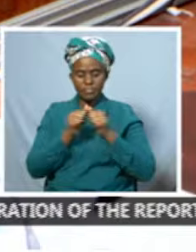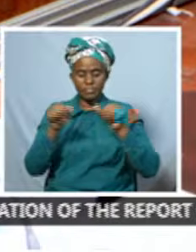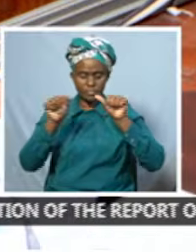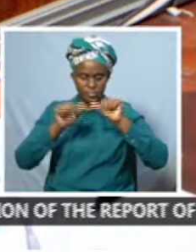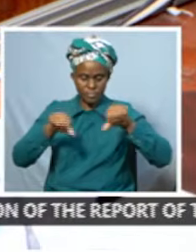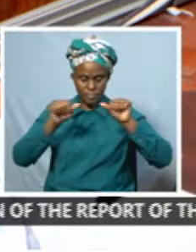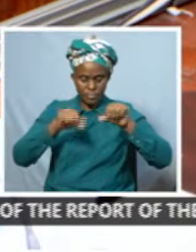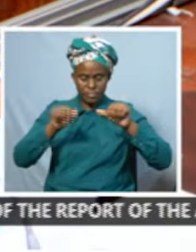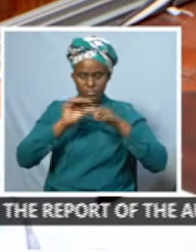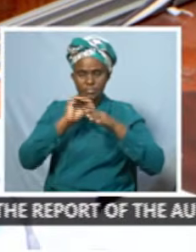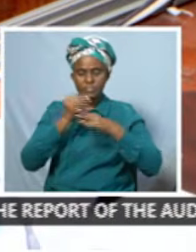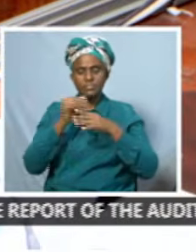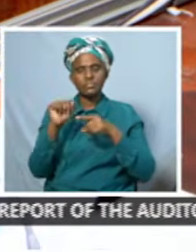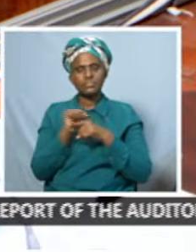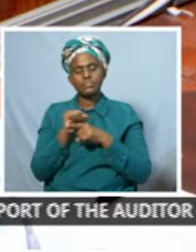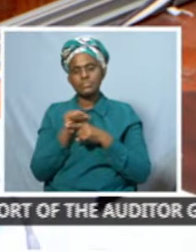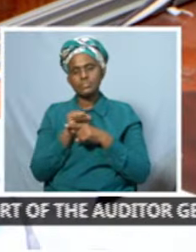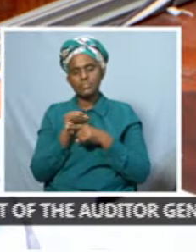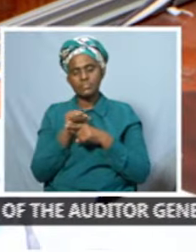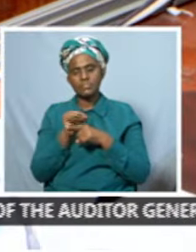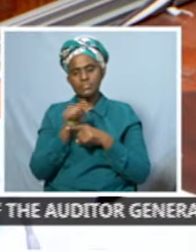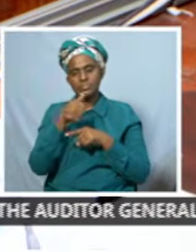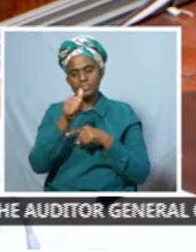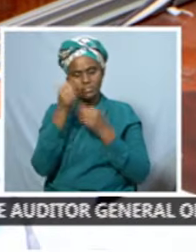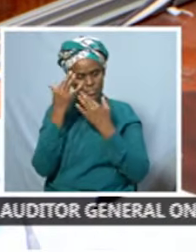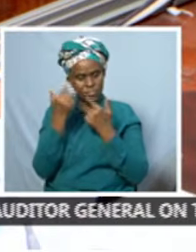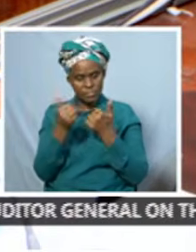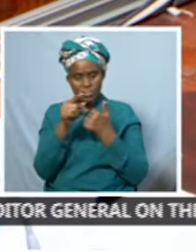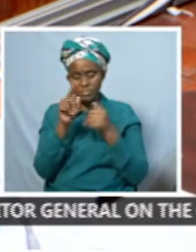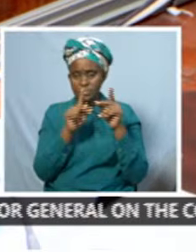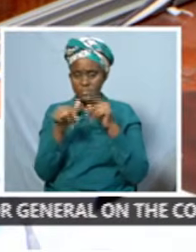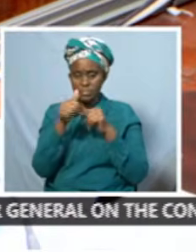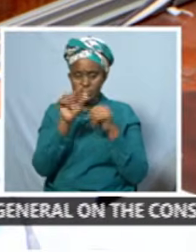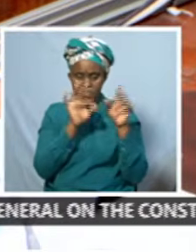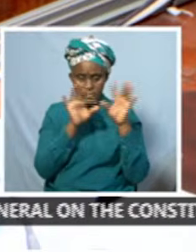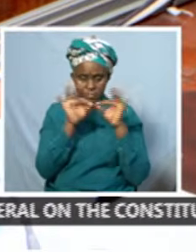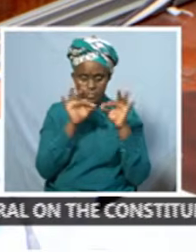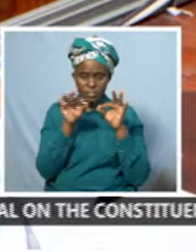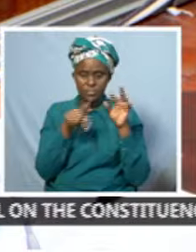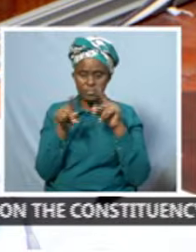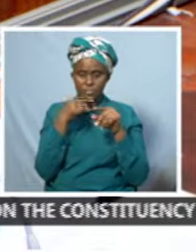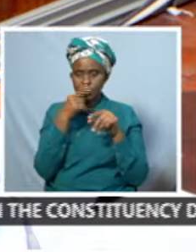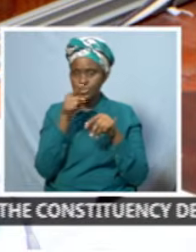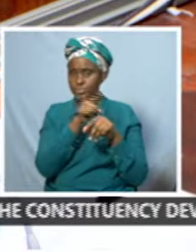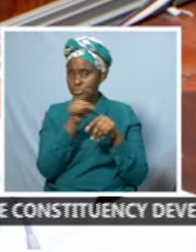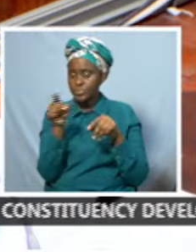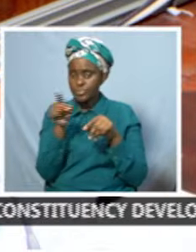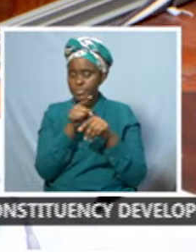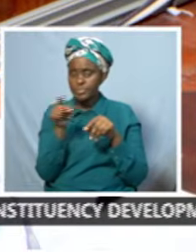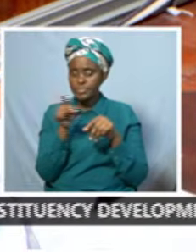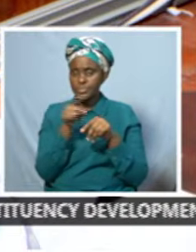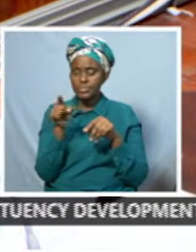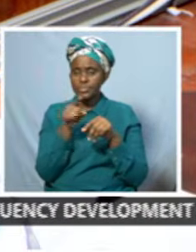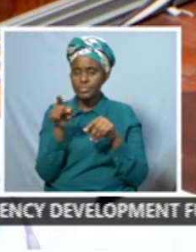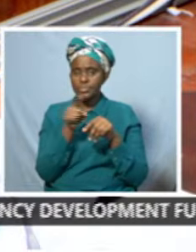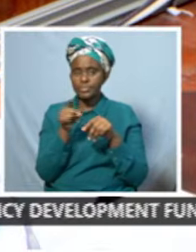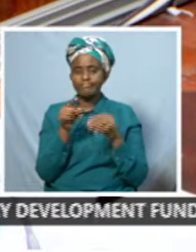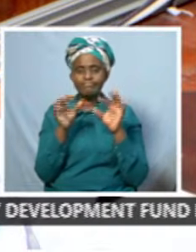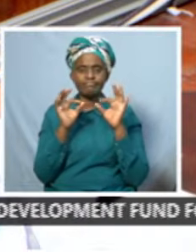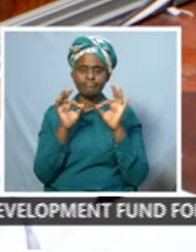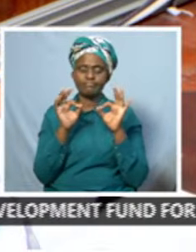assessment or appraisals. You expect that the people you pick are those people who are